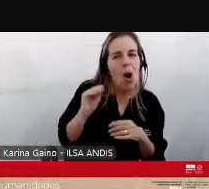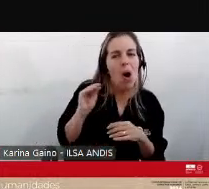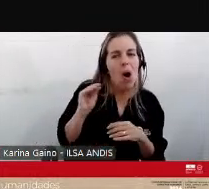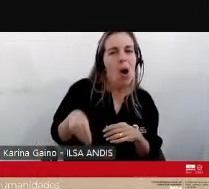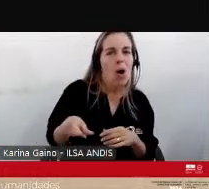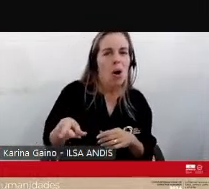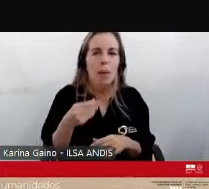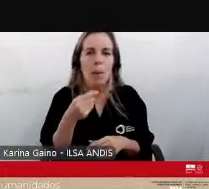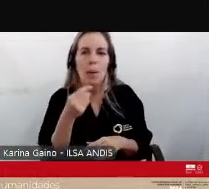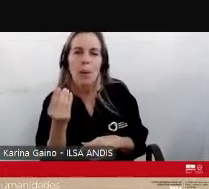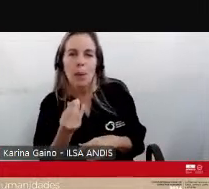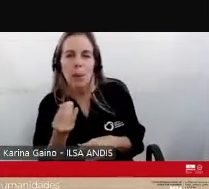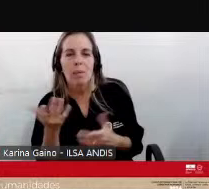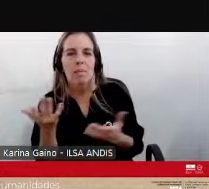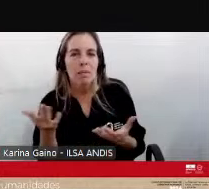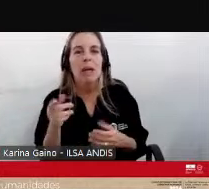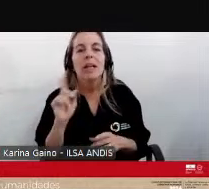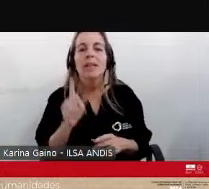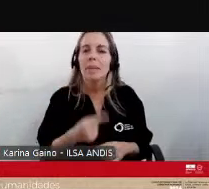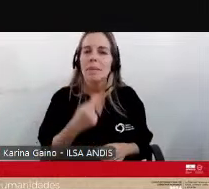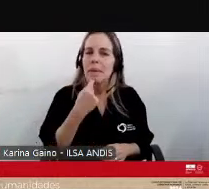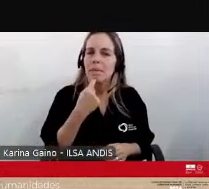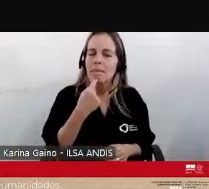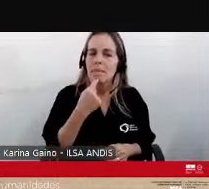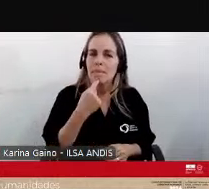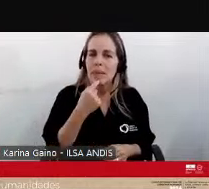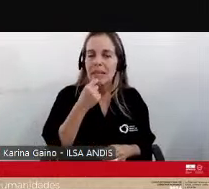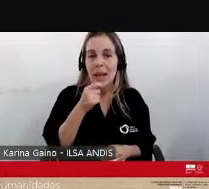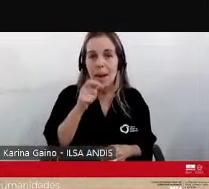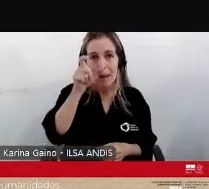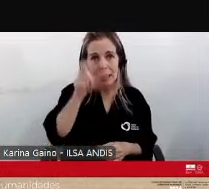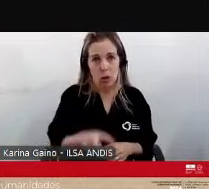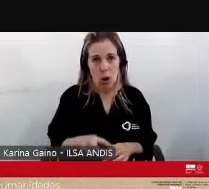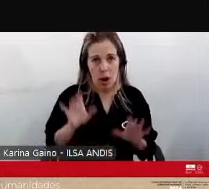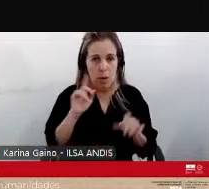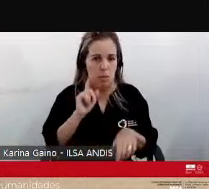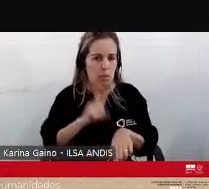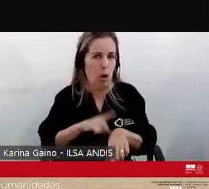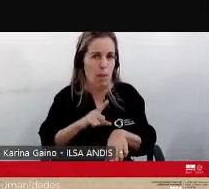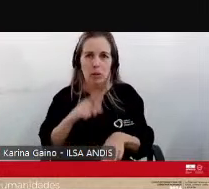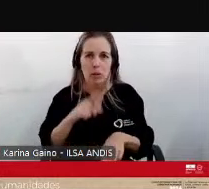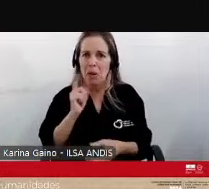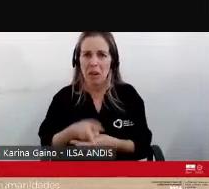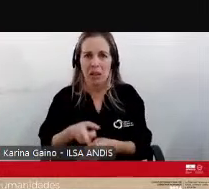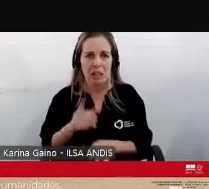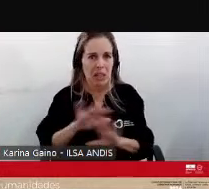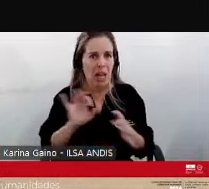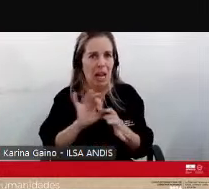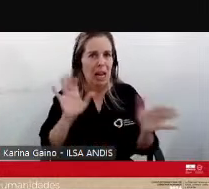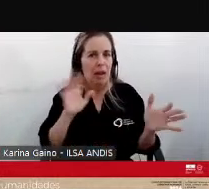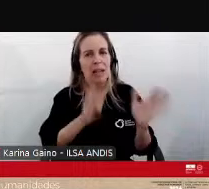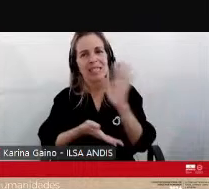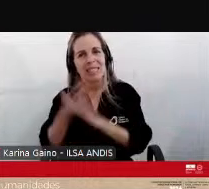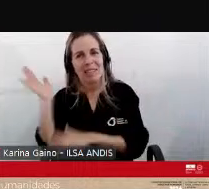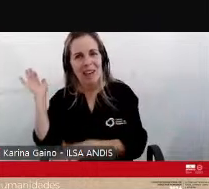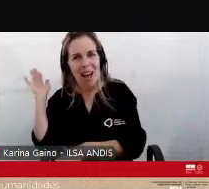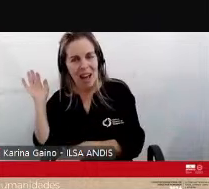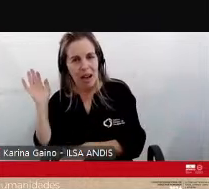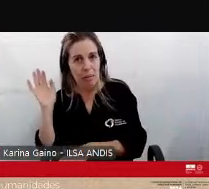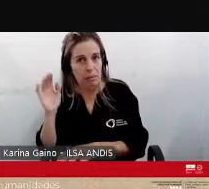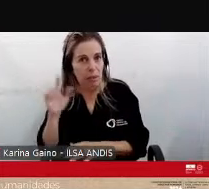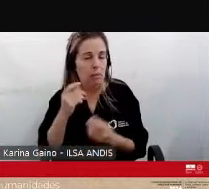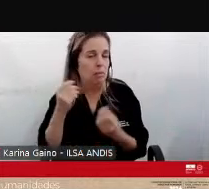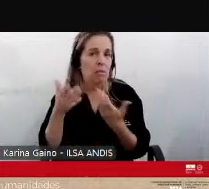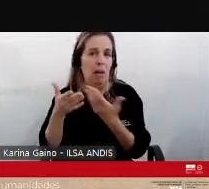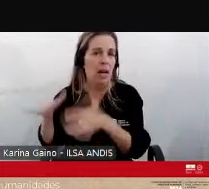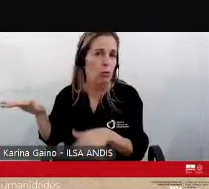leave the job freely without threat or punishment to themselves or their families? If not, there may be threat or menace of penalty at play that